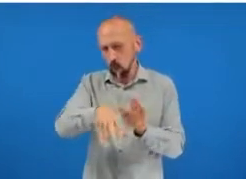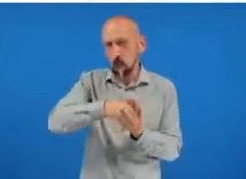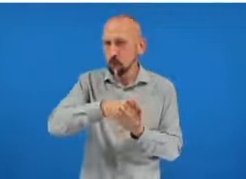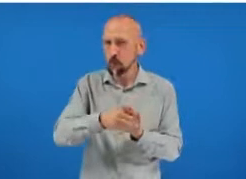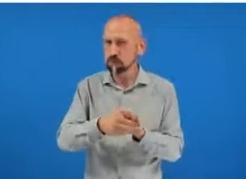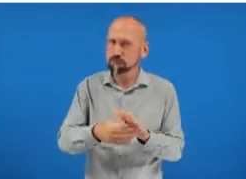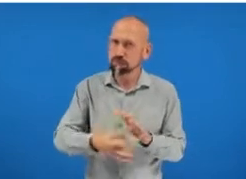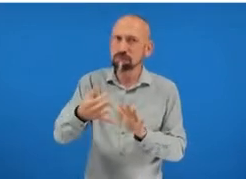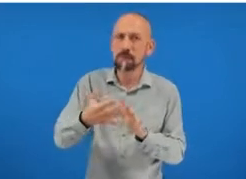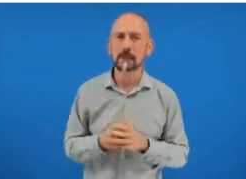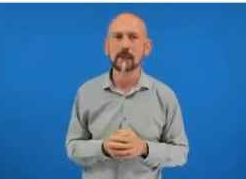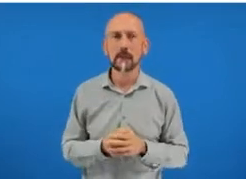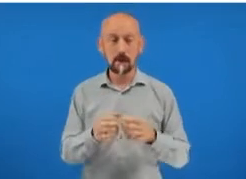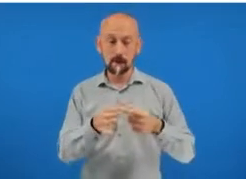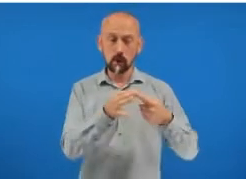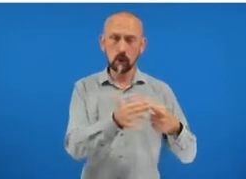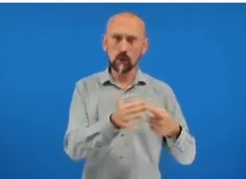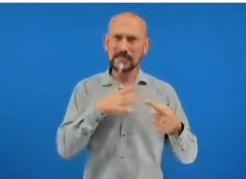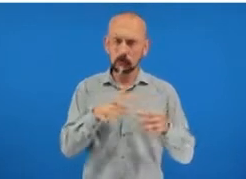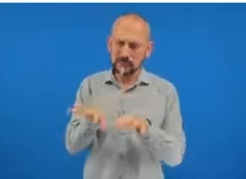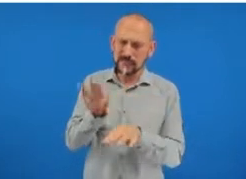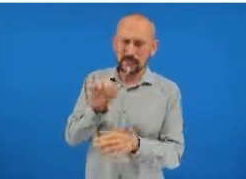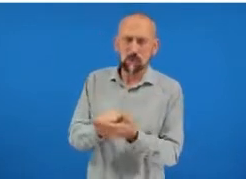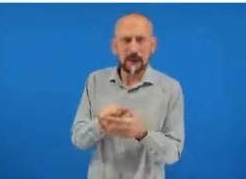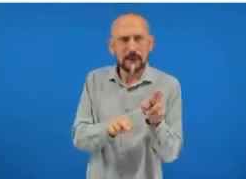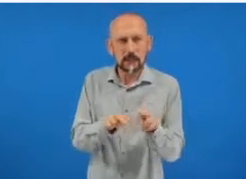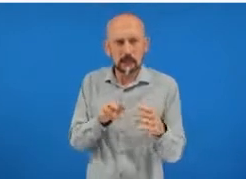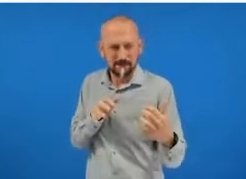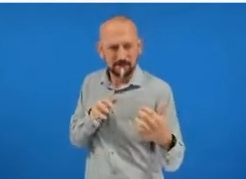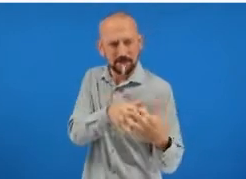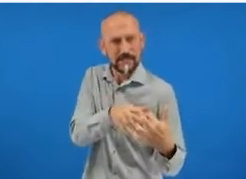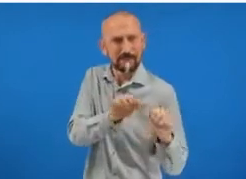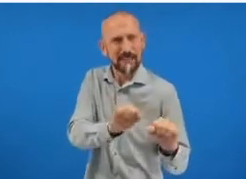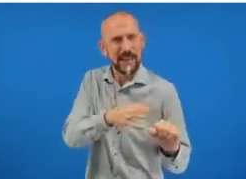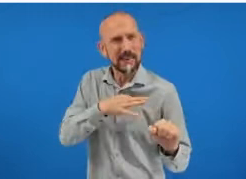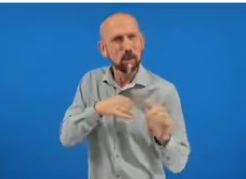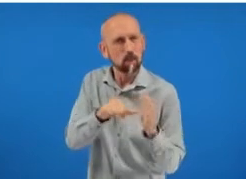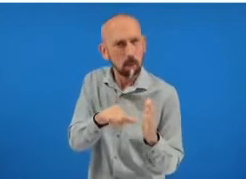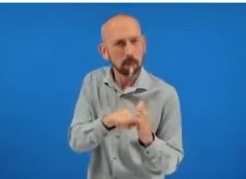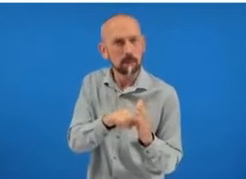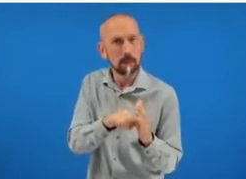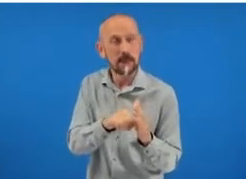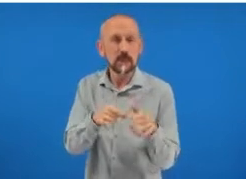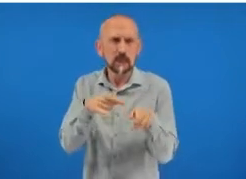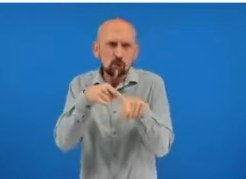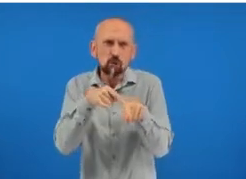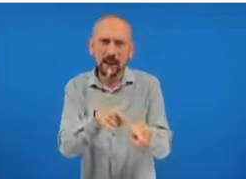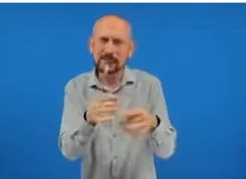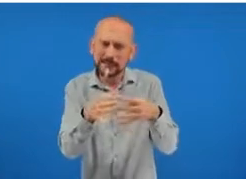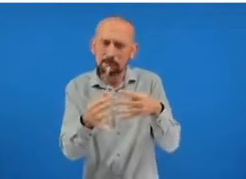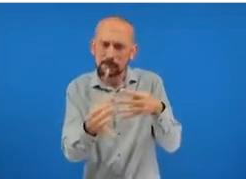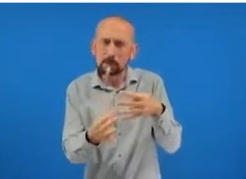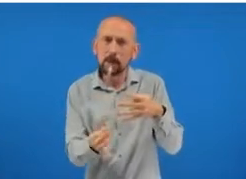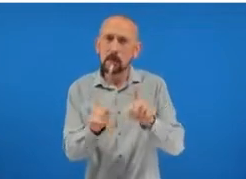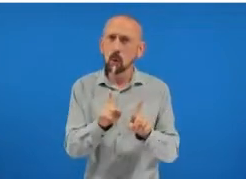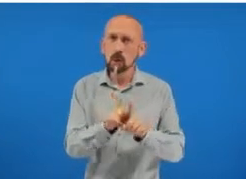measures for the person's clinical problem that they're coming with. But I think also in tracking symptoms, but also those key processes that are keeping